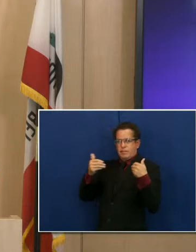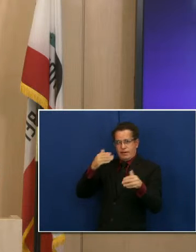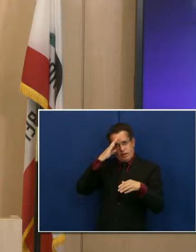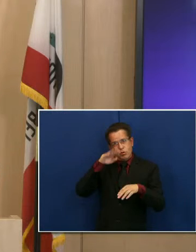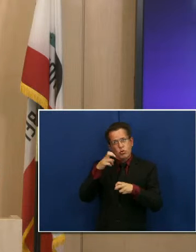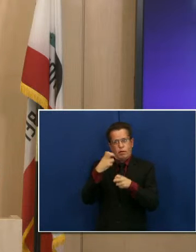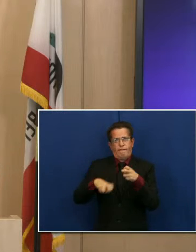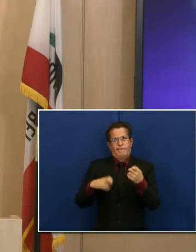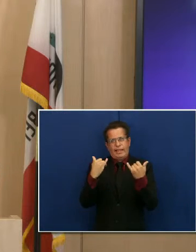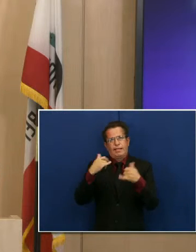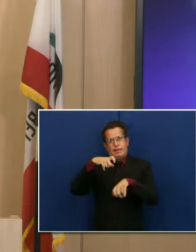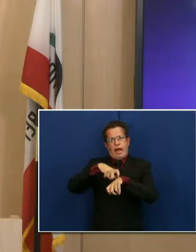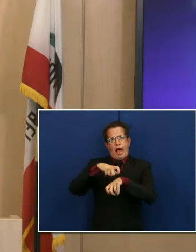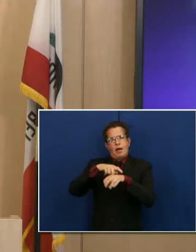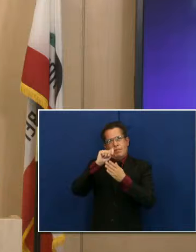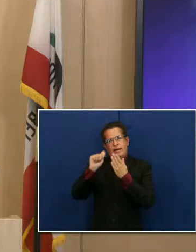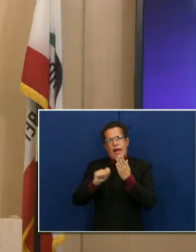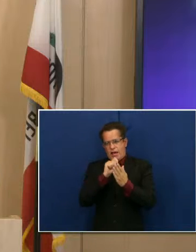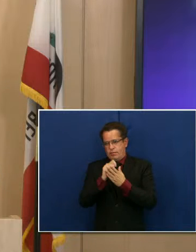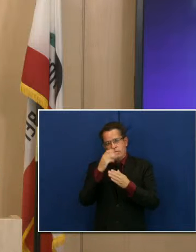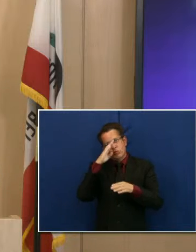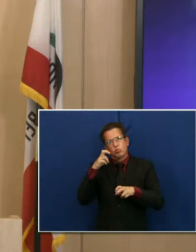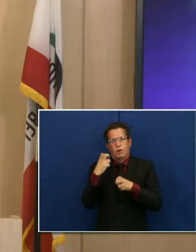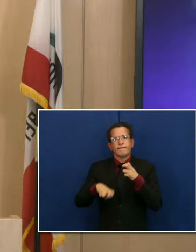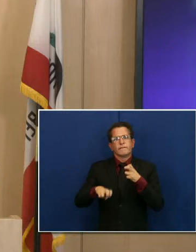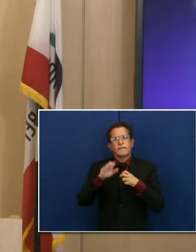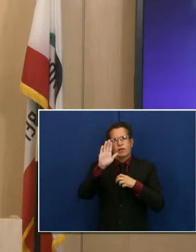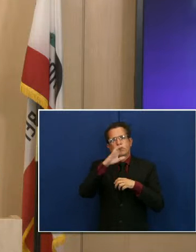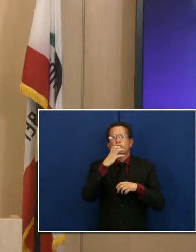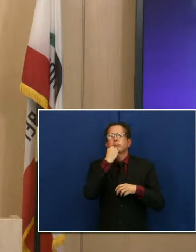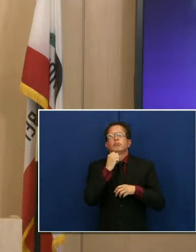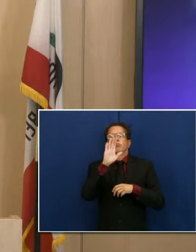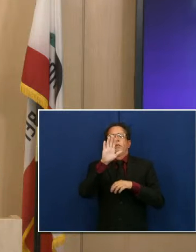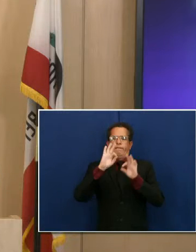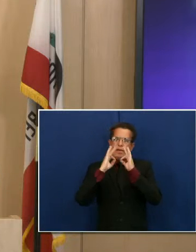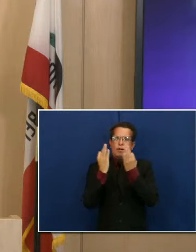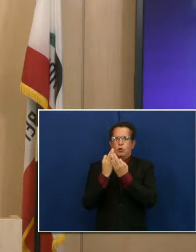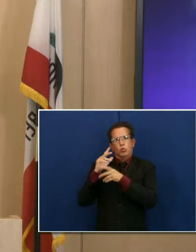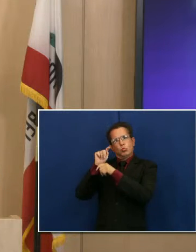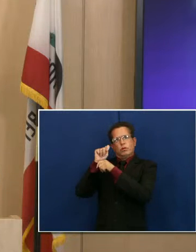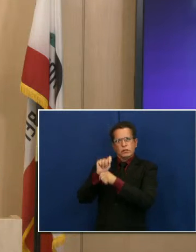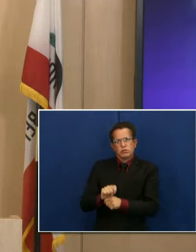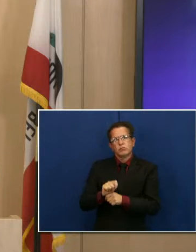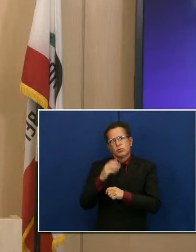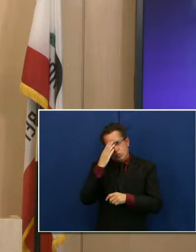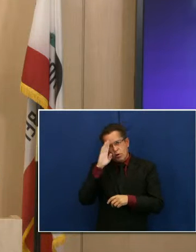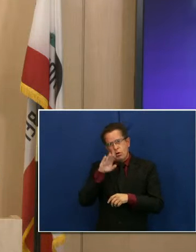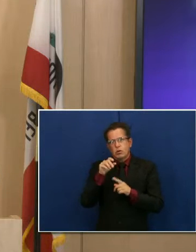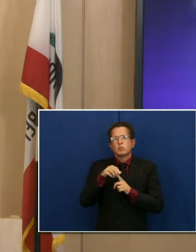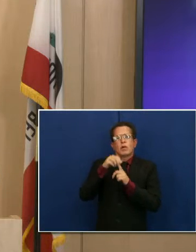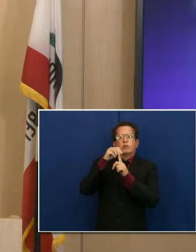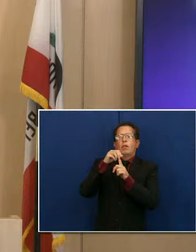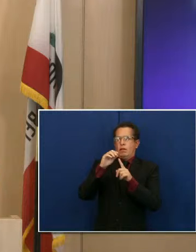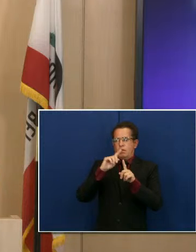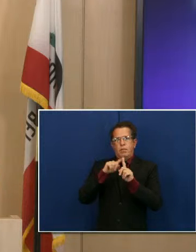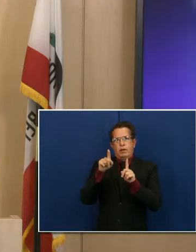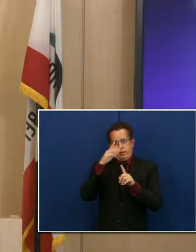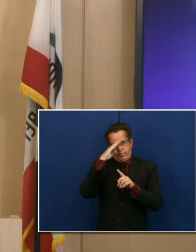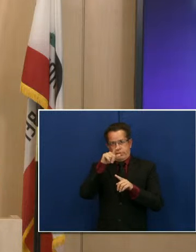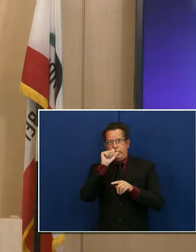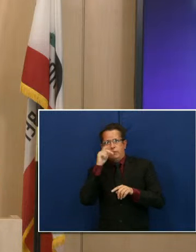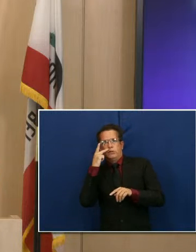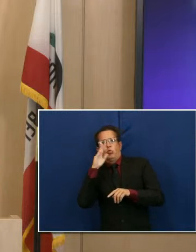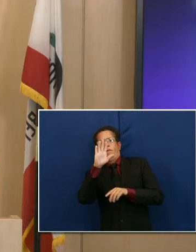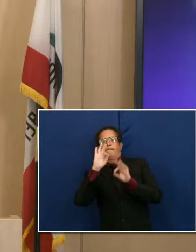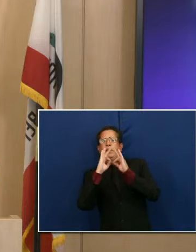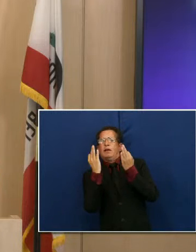year. We know that it would disrupt treasured family traditions and that many of you have not seen other family